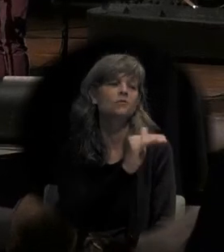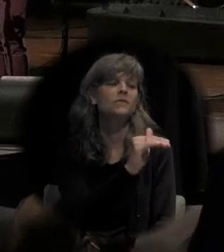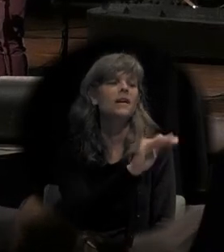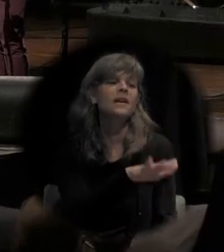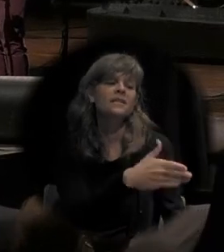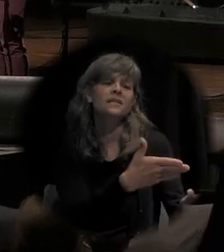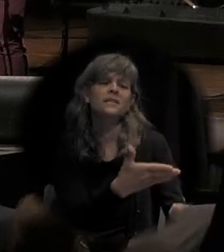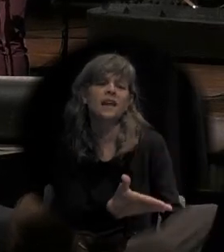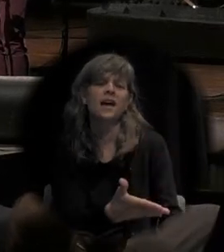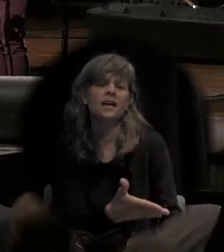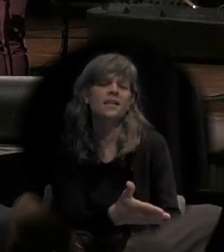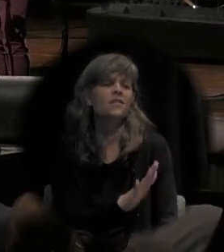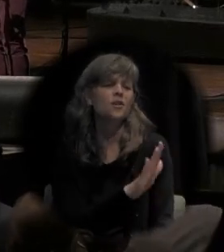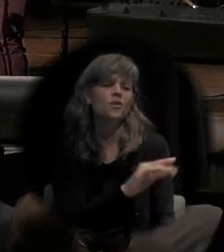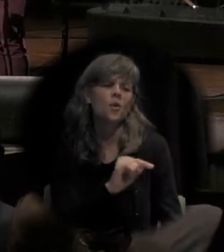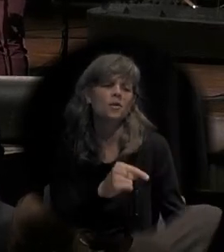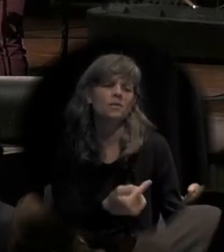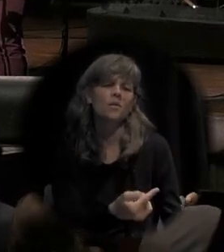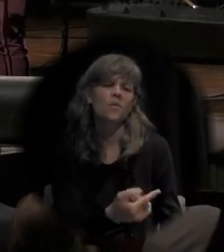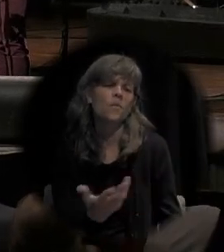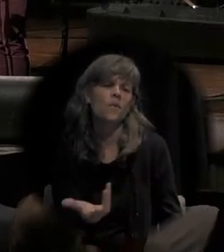So where, oh